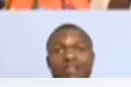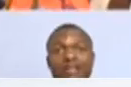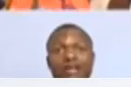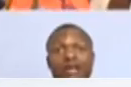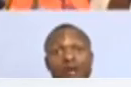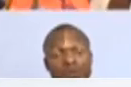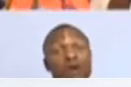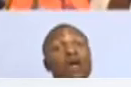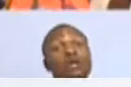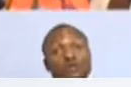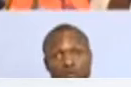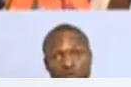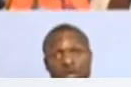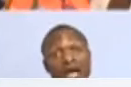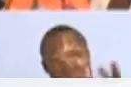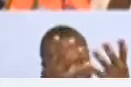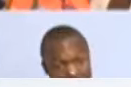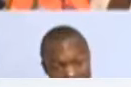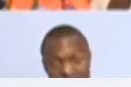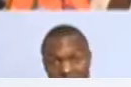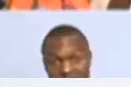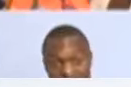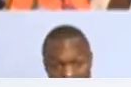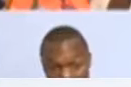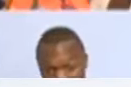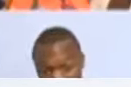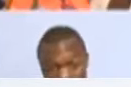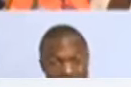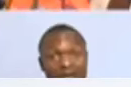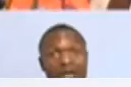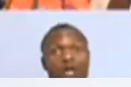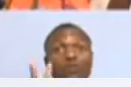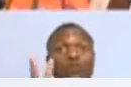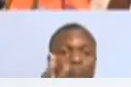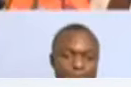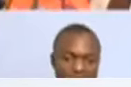drought emergency cash transfer stands at